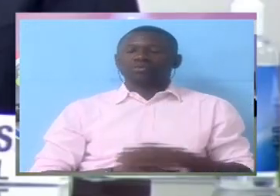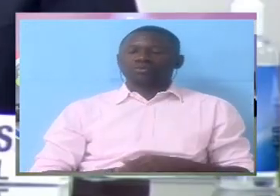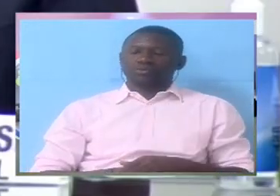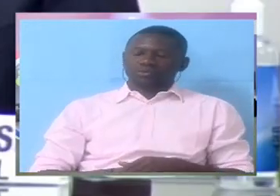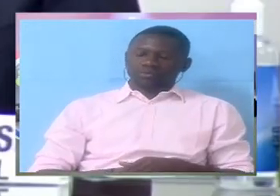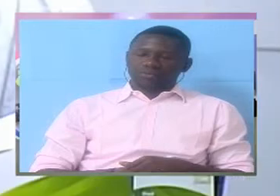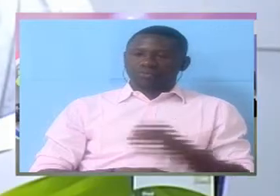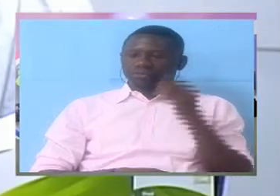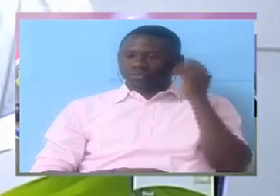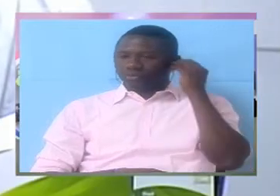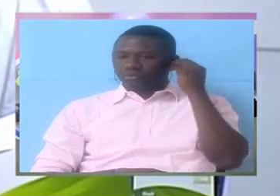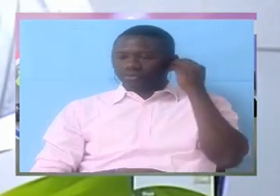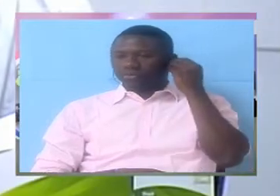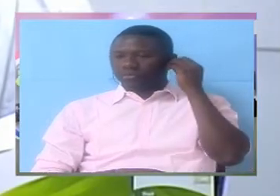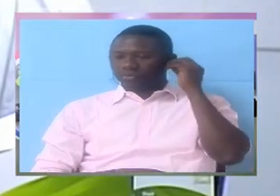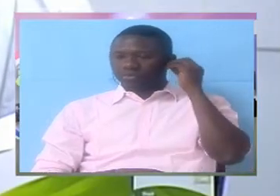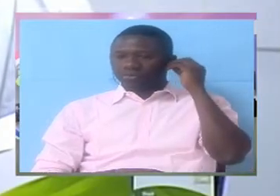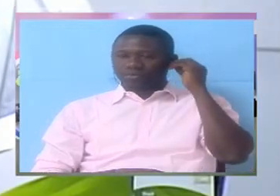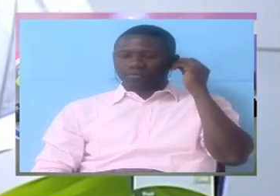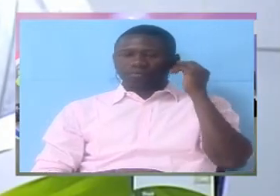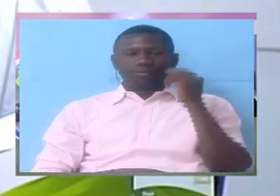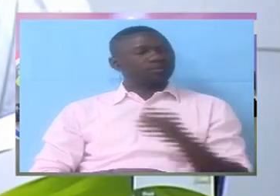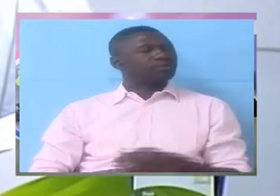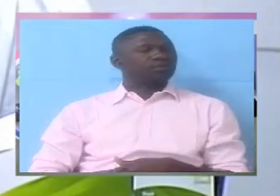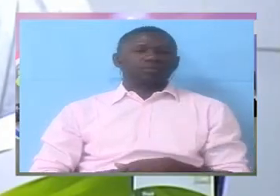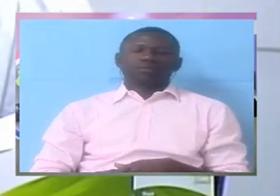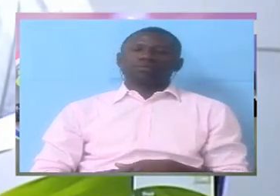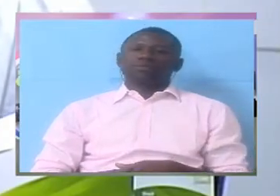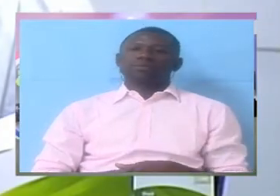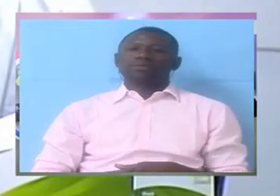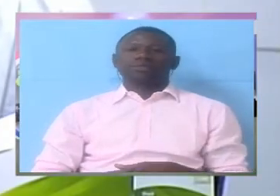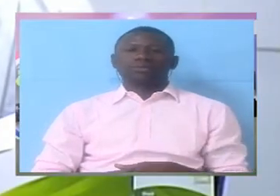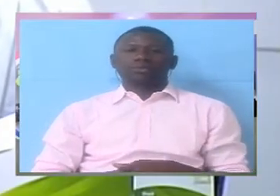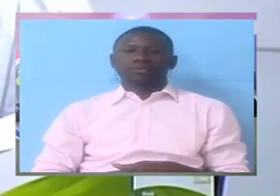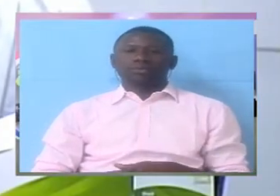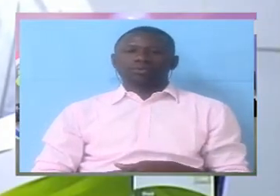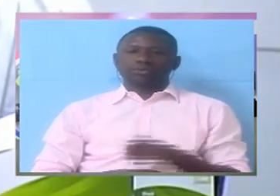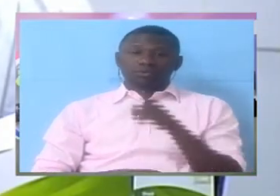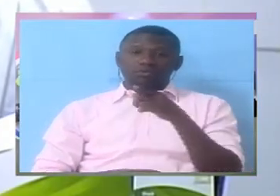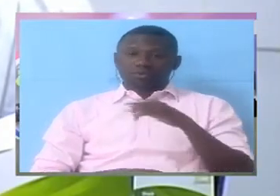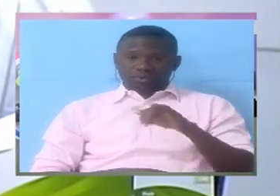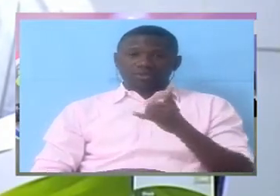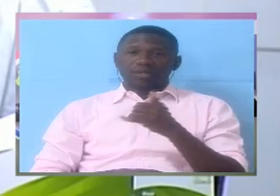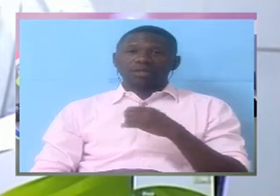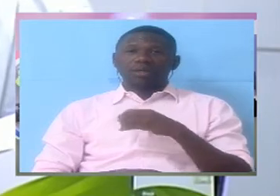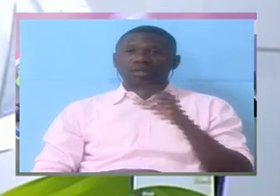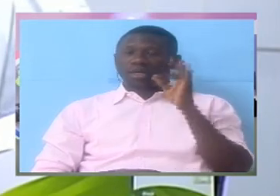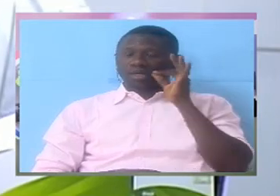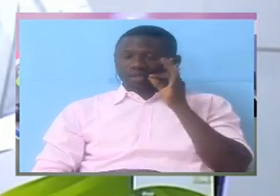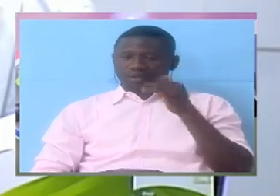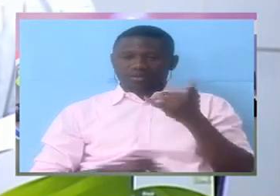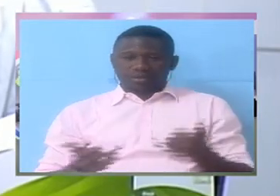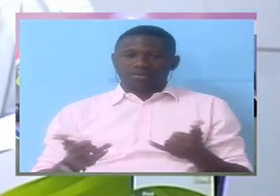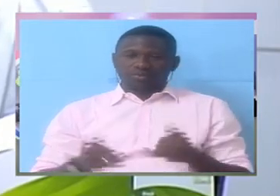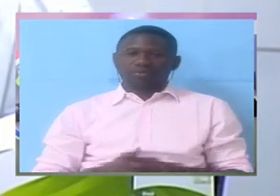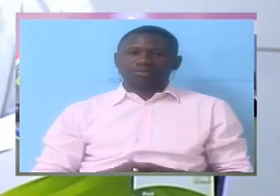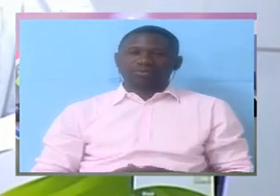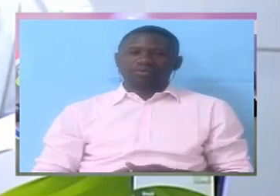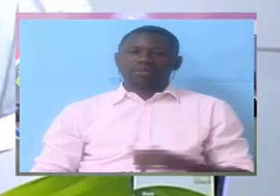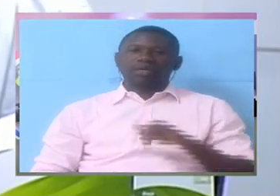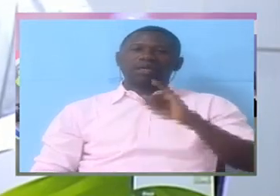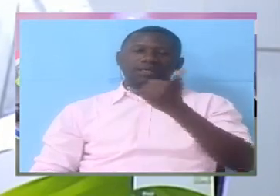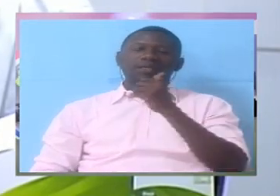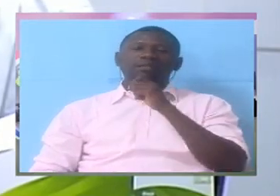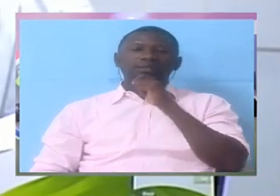ye kalotale walam nyindiko ebeto nyale fula. You can answer now. Yes, sir.